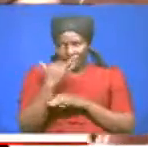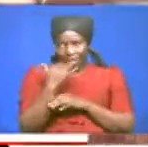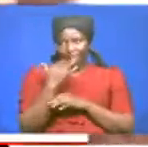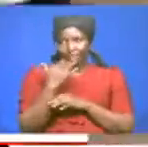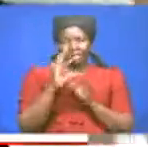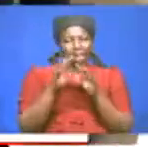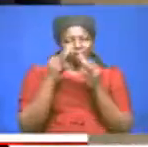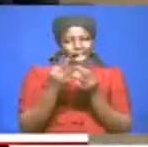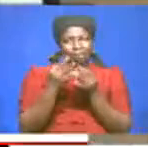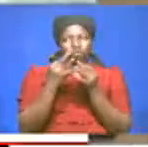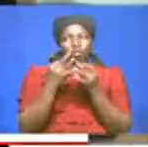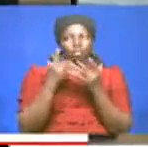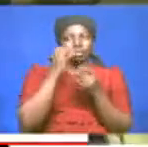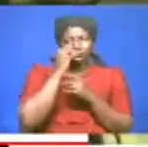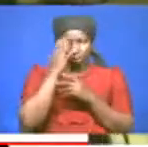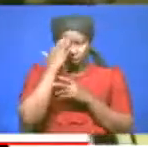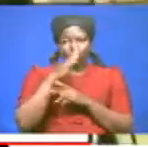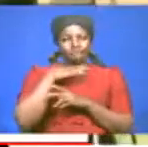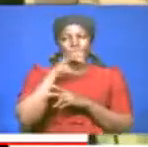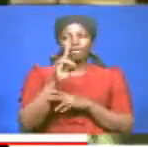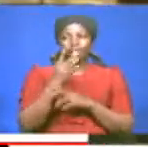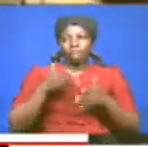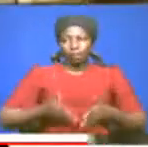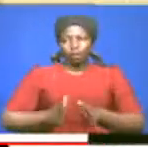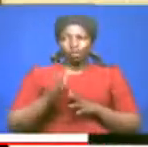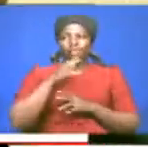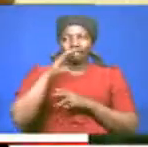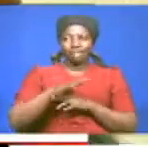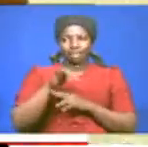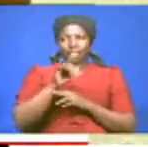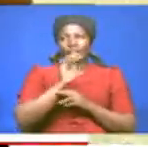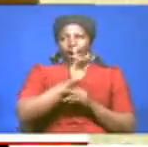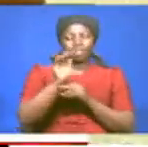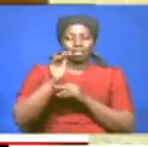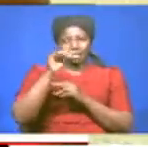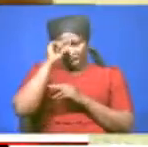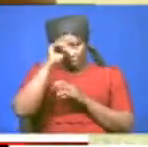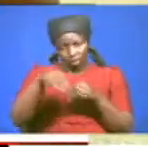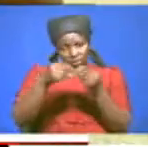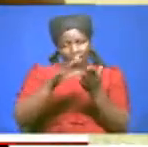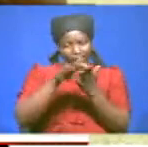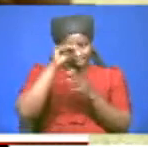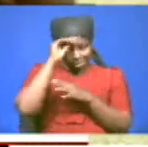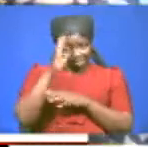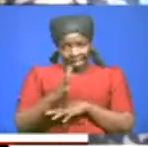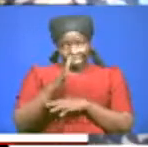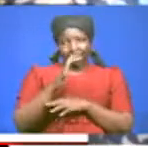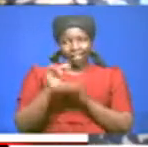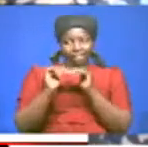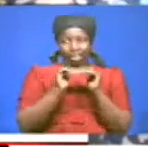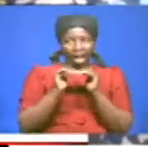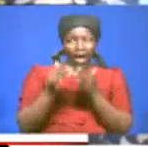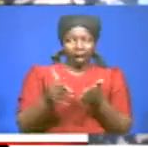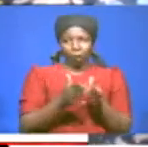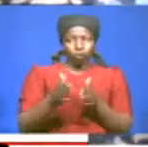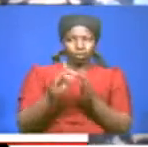son. Singeye reiterating calls on the government to accord learners a fair chance in the Form 1 selection. And we